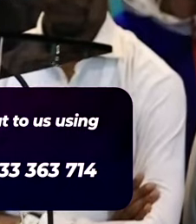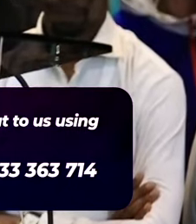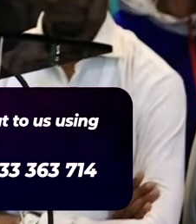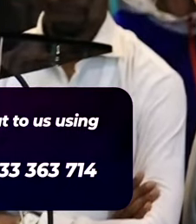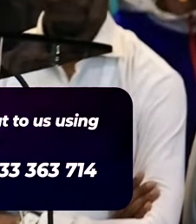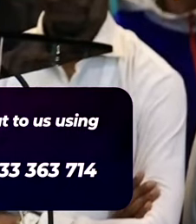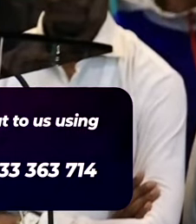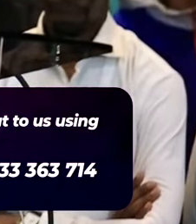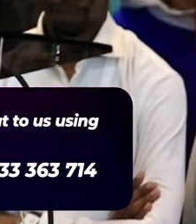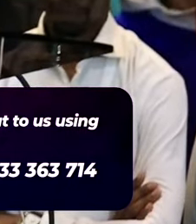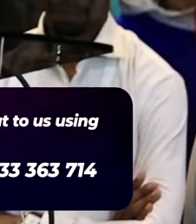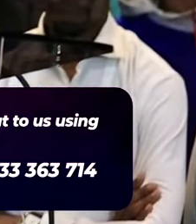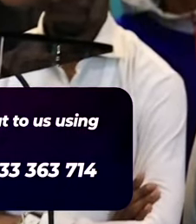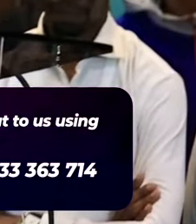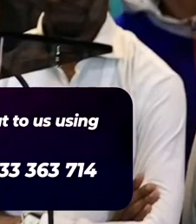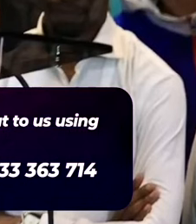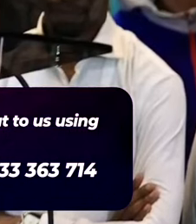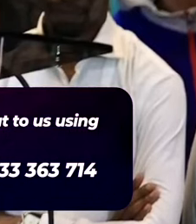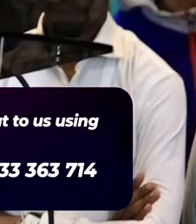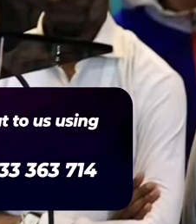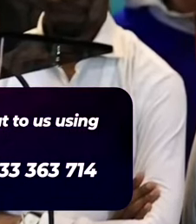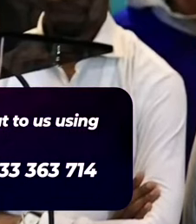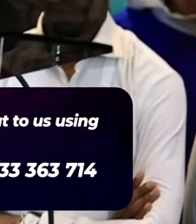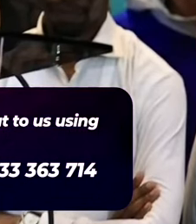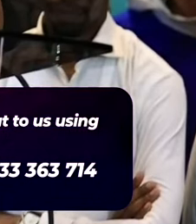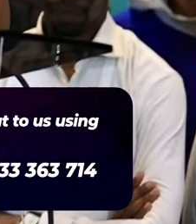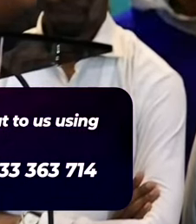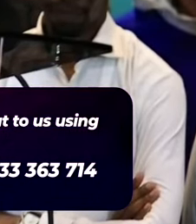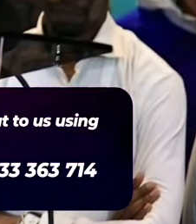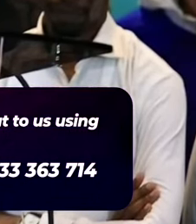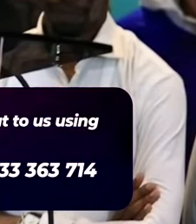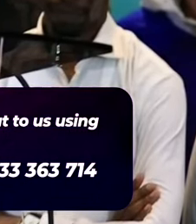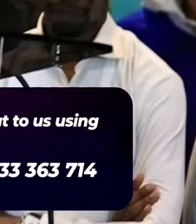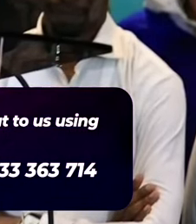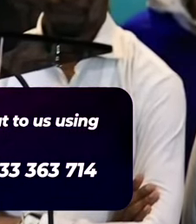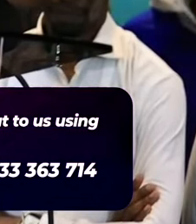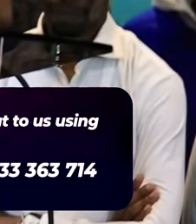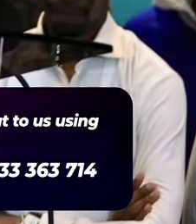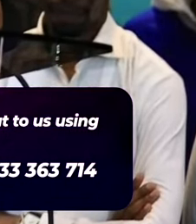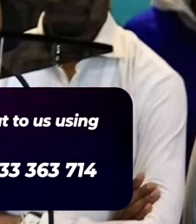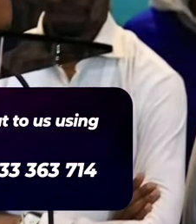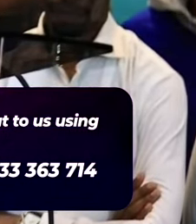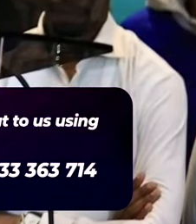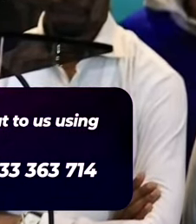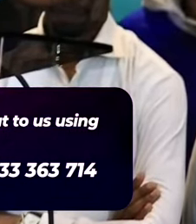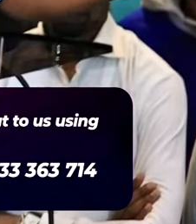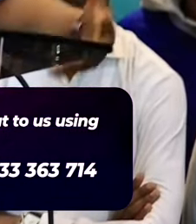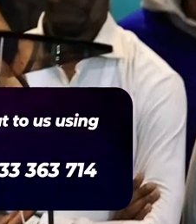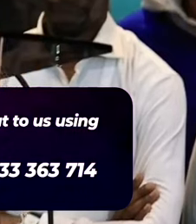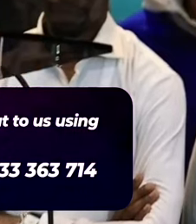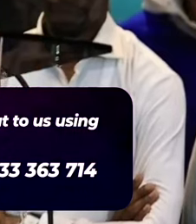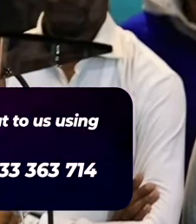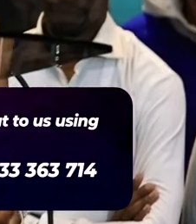open eyes. Let path begin to cross. Rewire emotions and attachments and